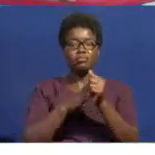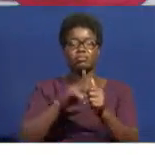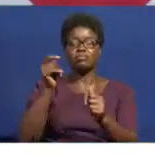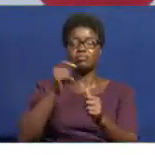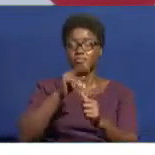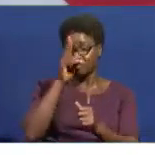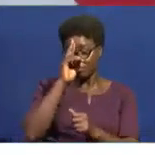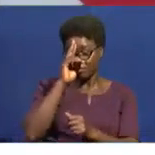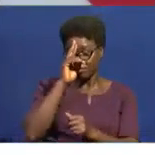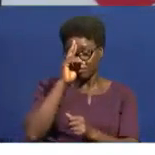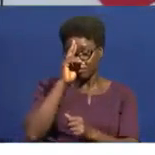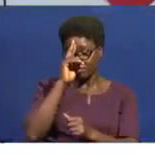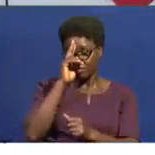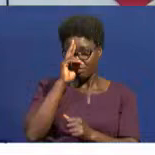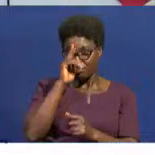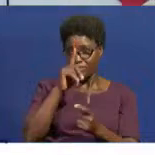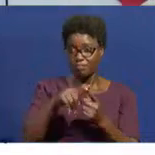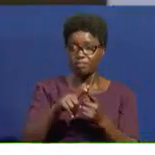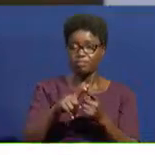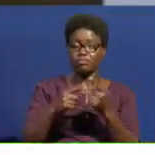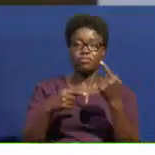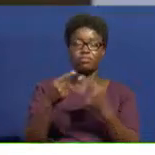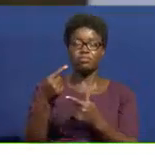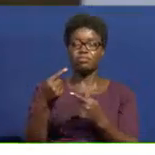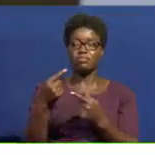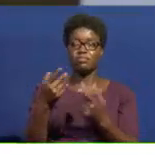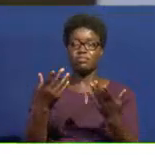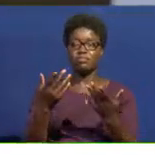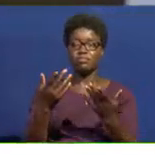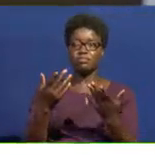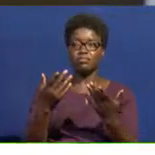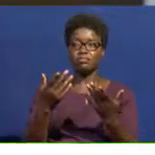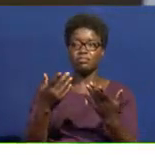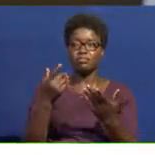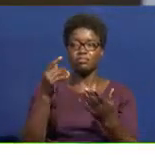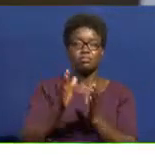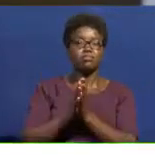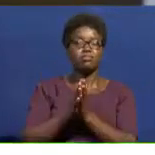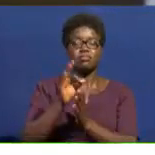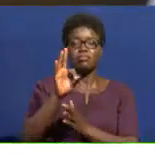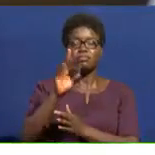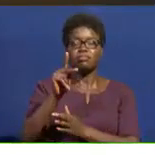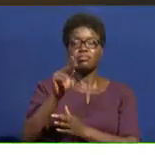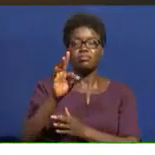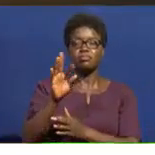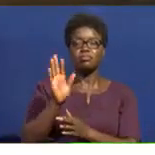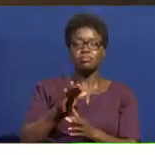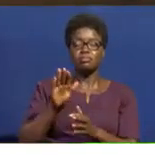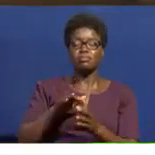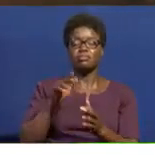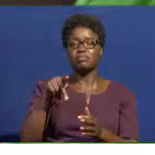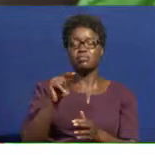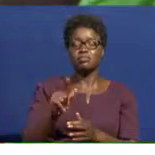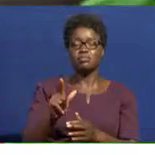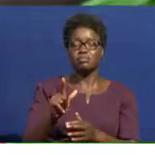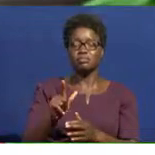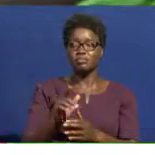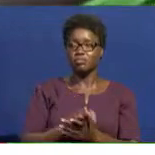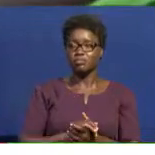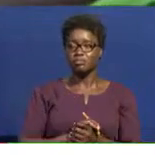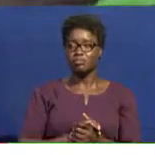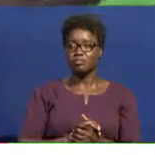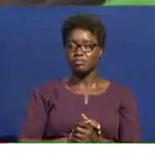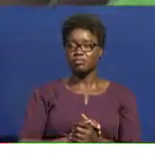Kenya Police Bullets to an unbeaten season where they clinched the maiden FKF Women's Premier League title.